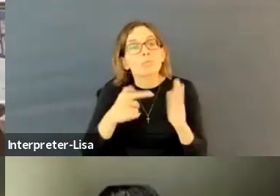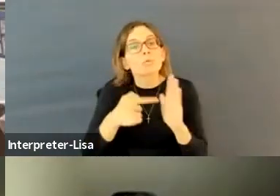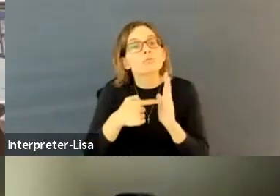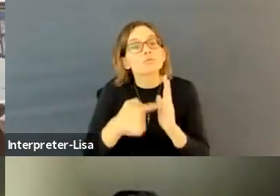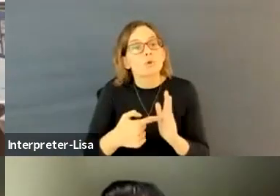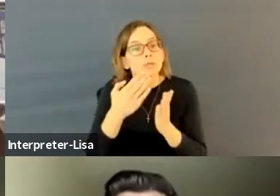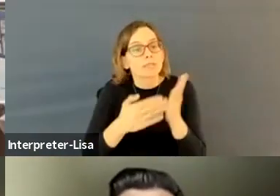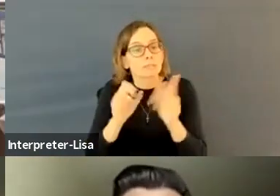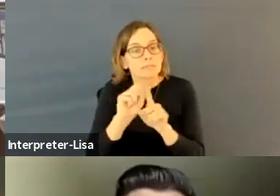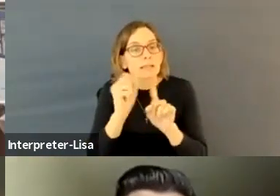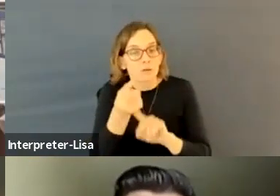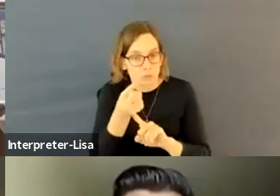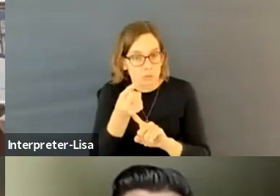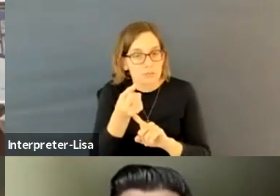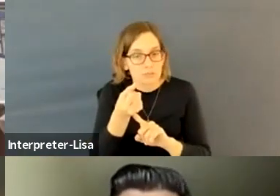some scenarios.